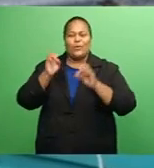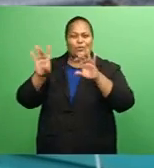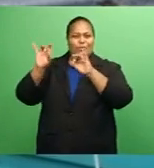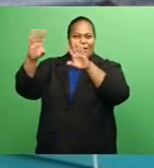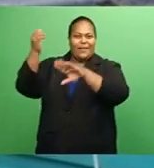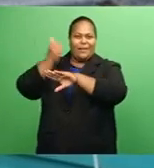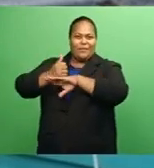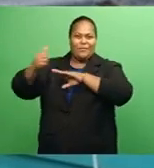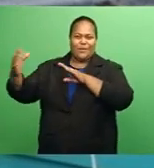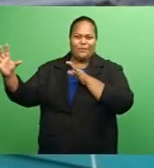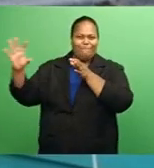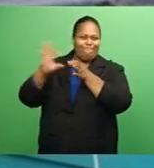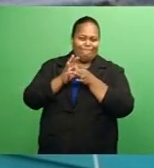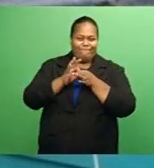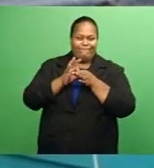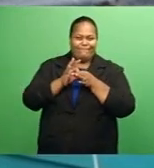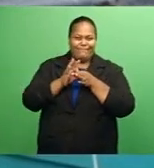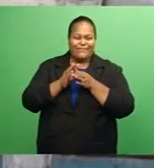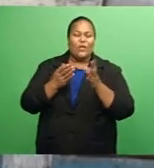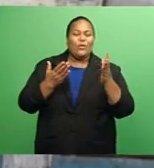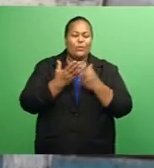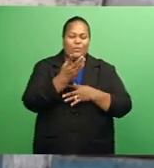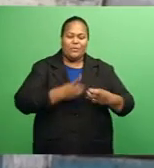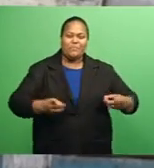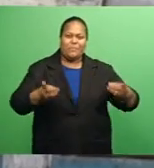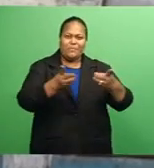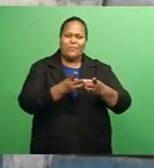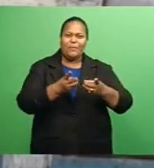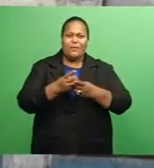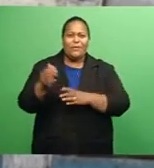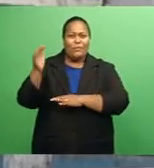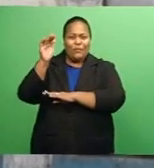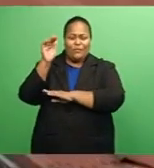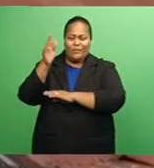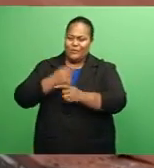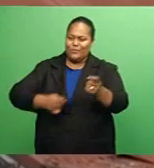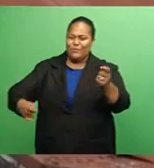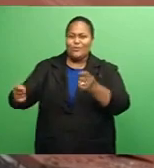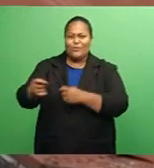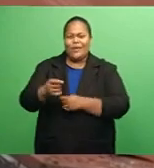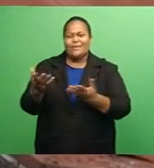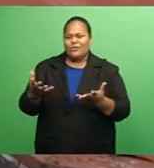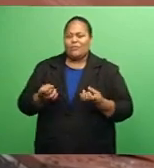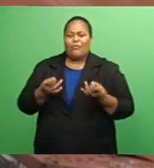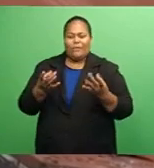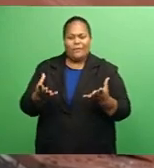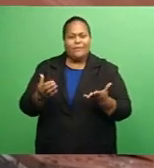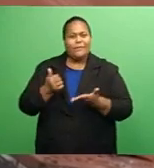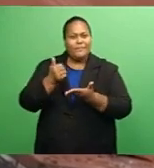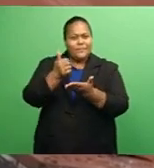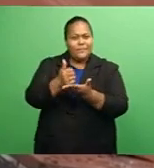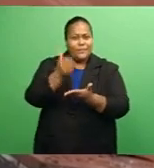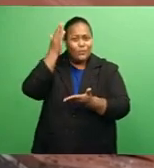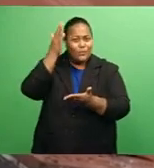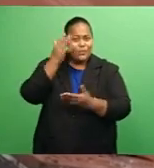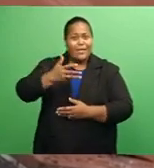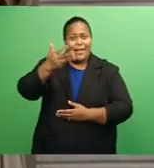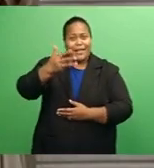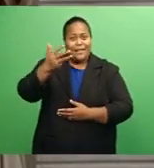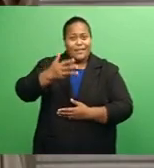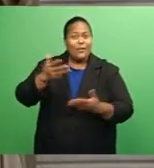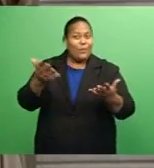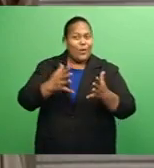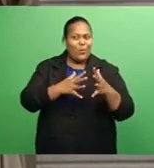Foreign Affairs and Trade to provide food assistance to the schools. This includes 19 schools in the Western Division